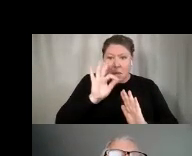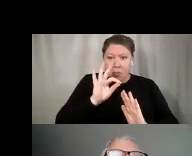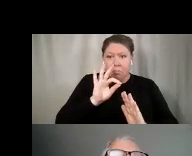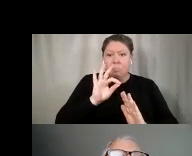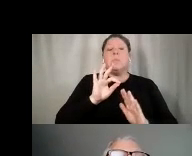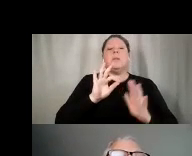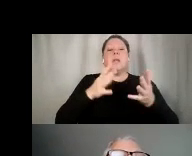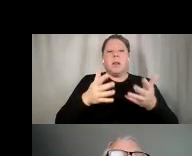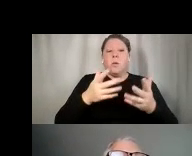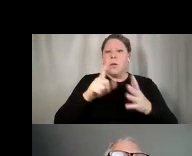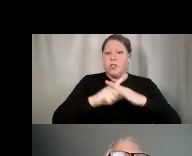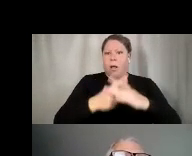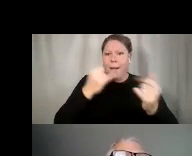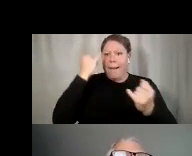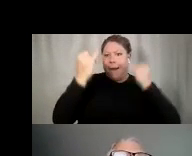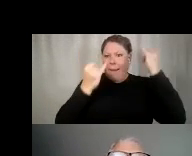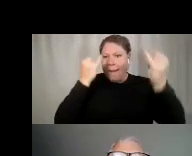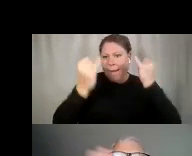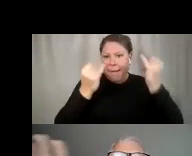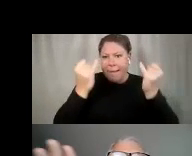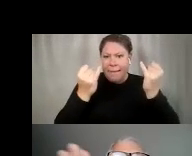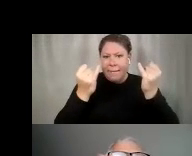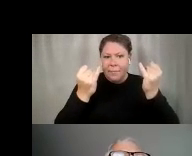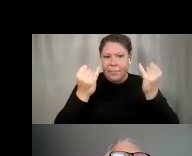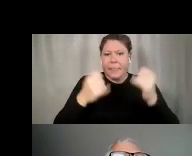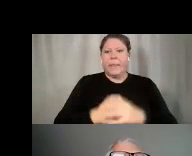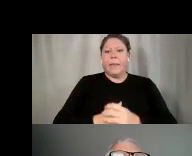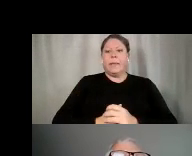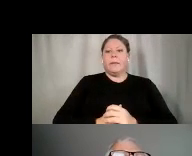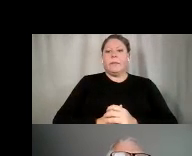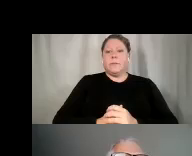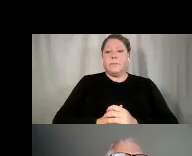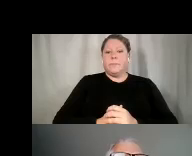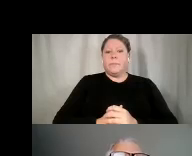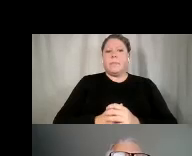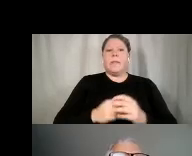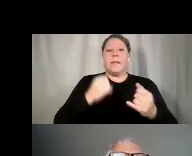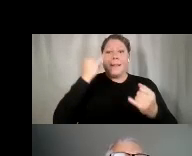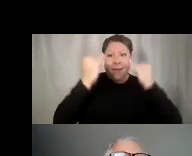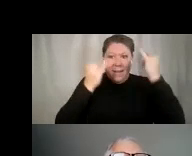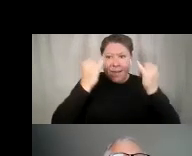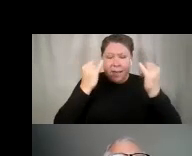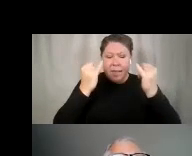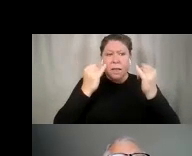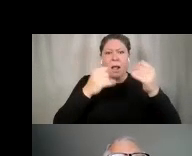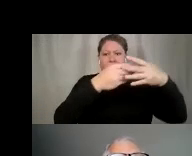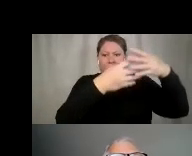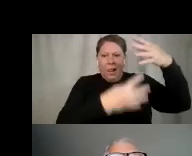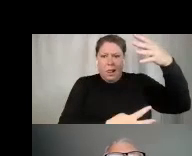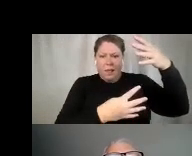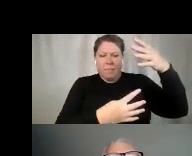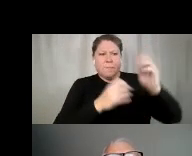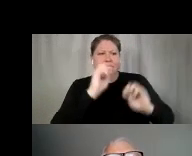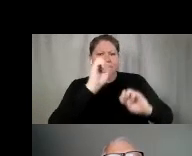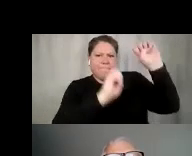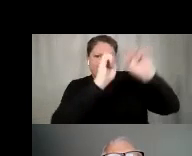creative building process. And then in our journey, we're going to evaluate and select the idea that we're going to pick.